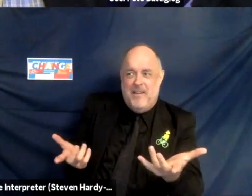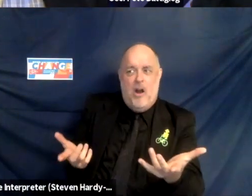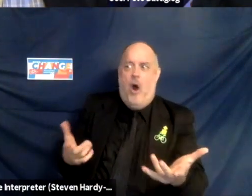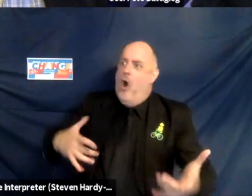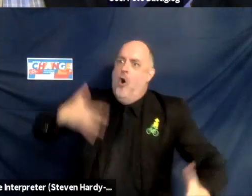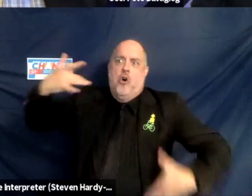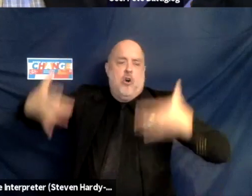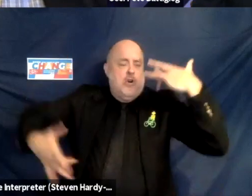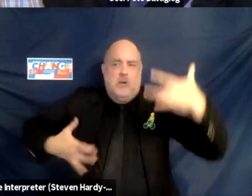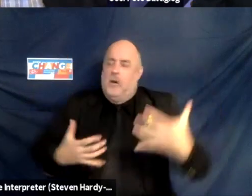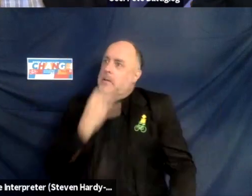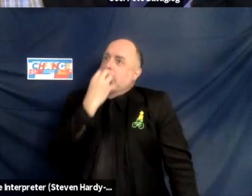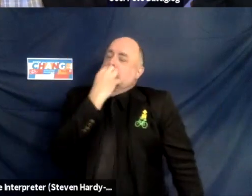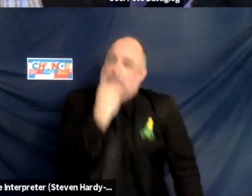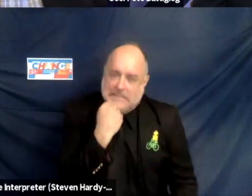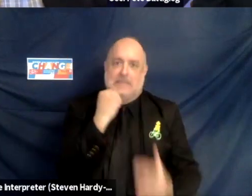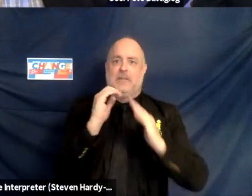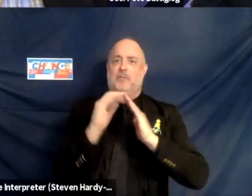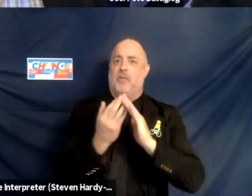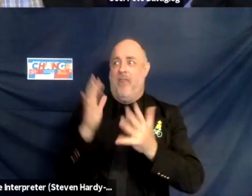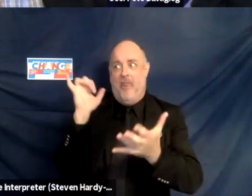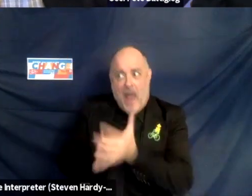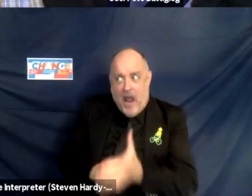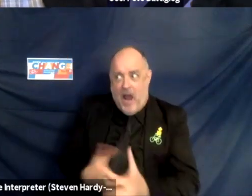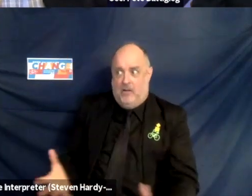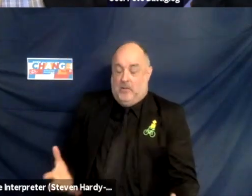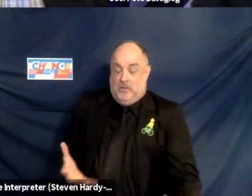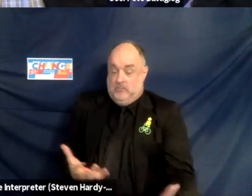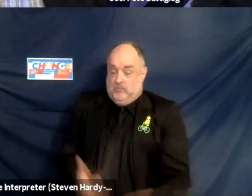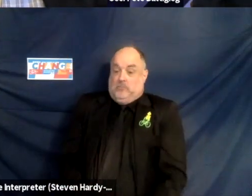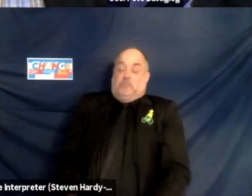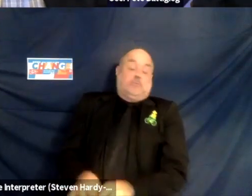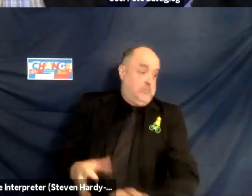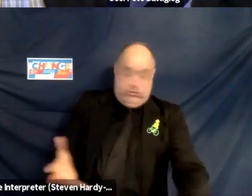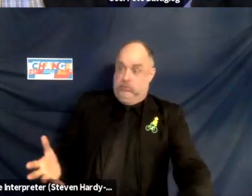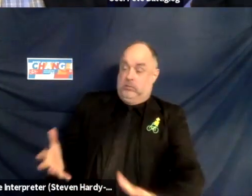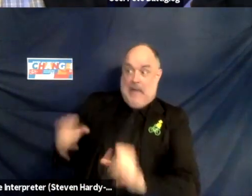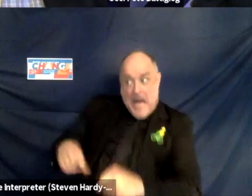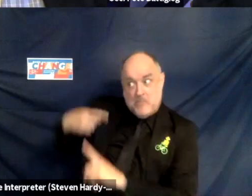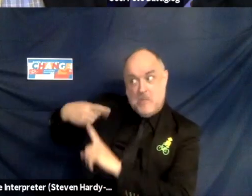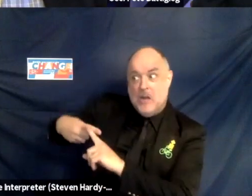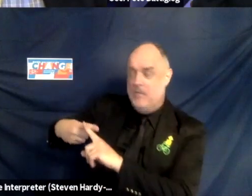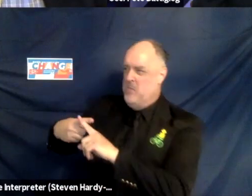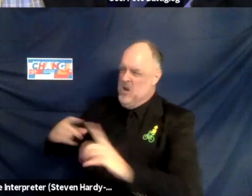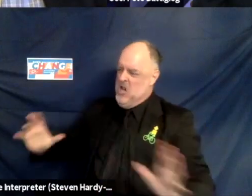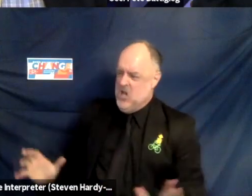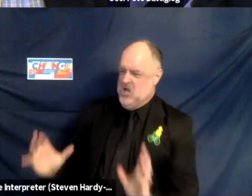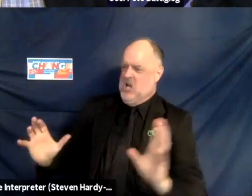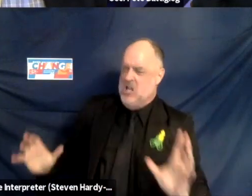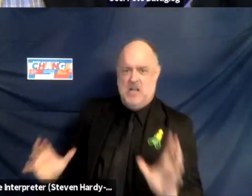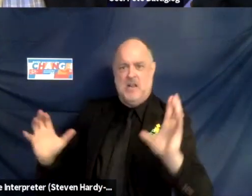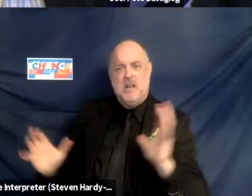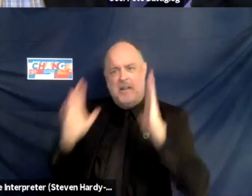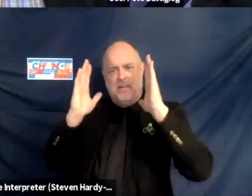community, and that intensity can be an asset in terms of really propelling, I think, people to get